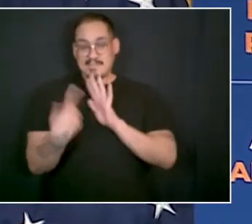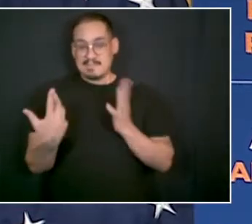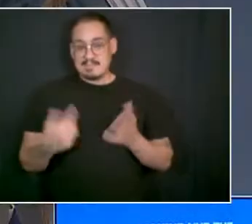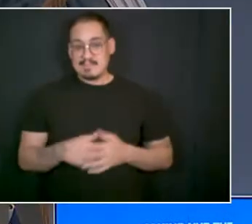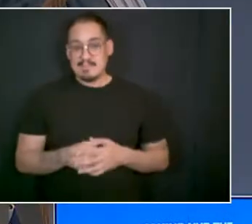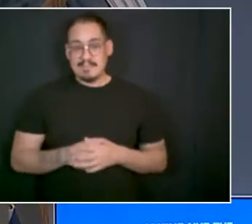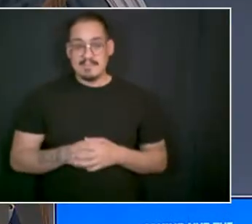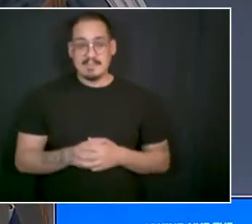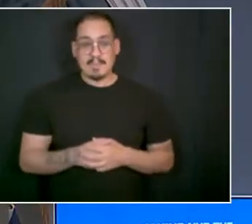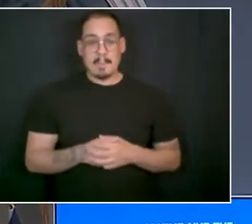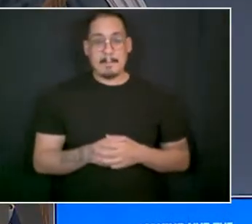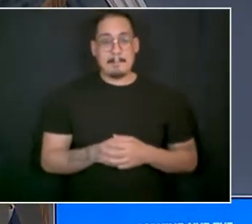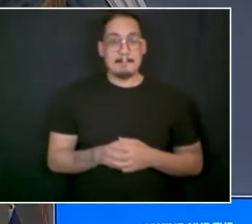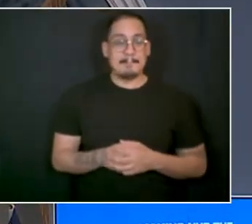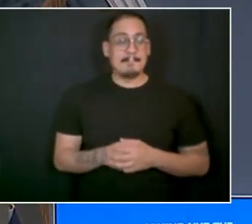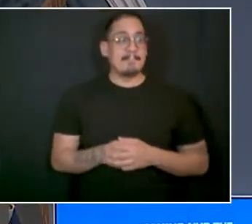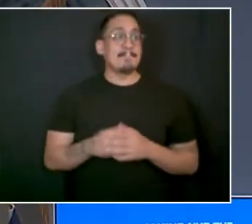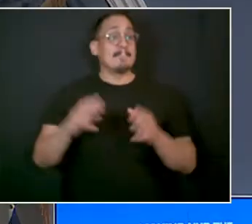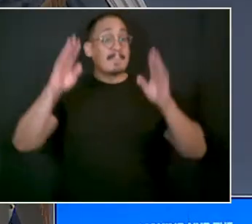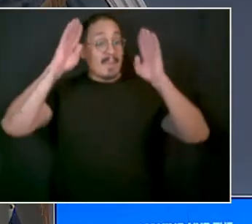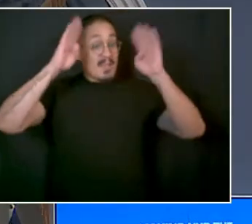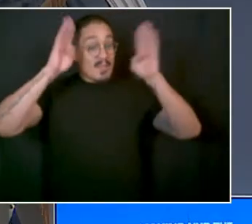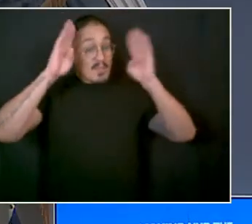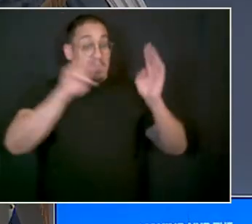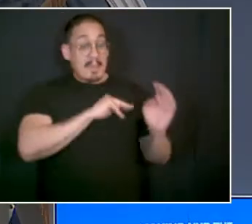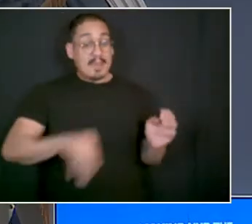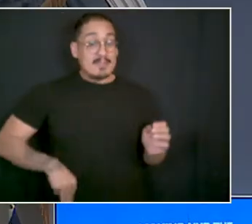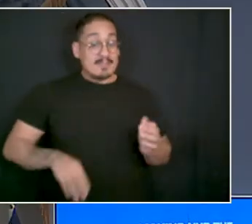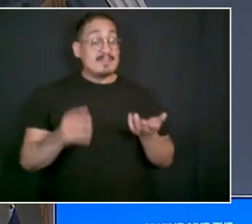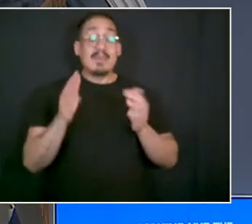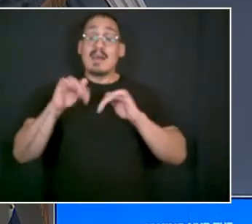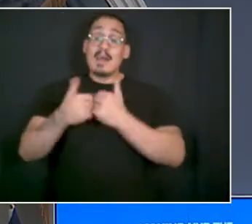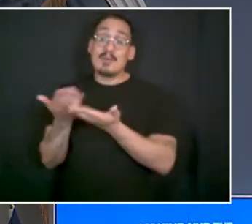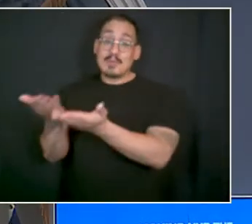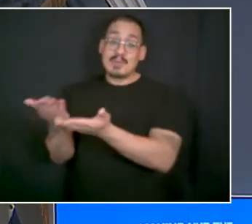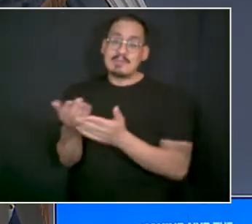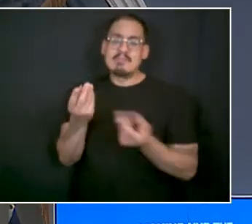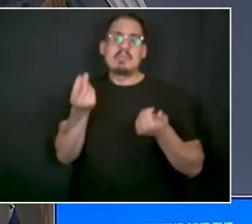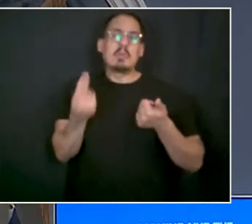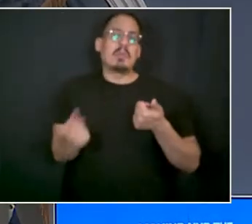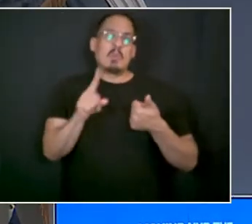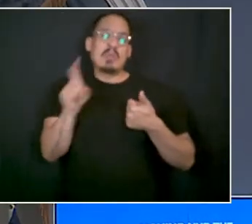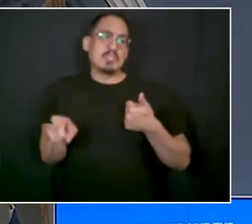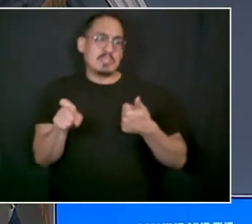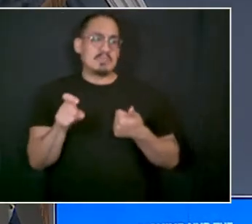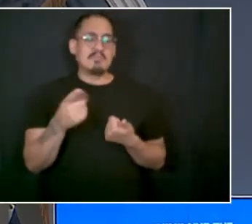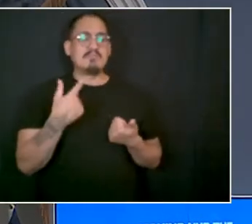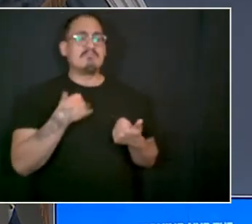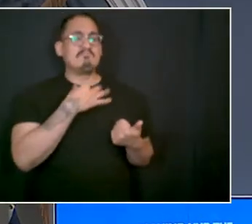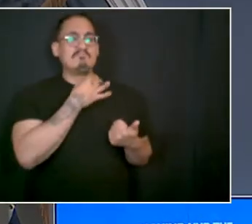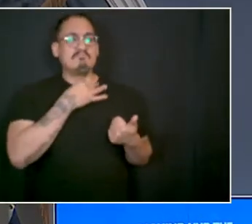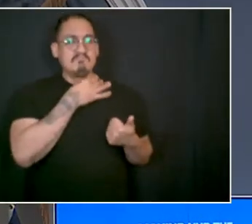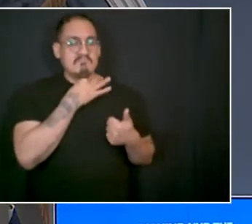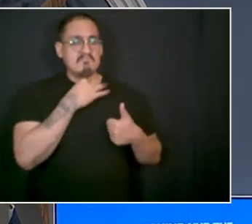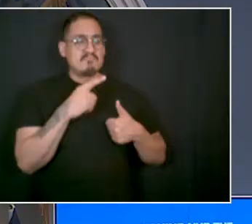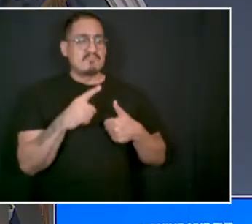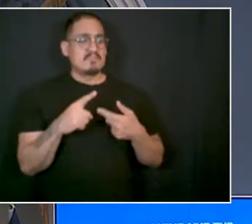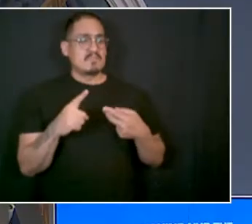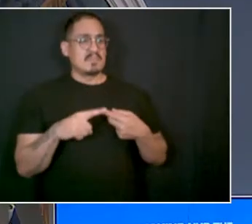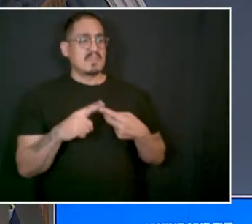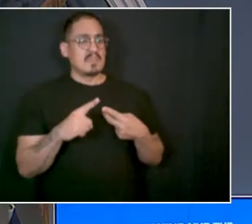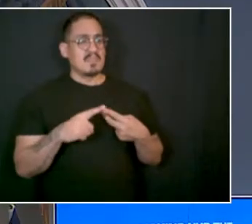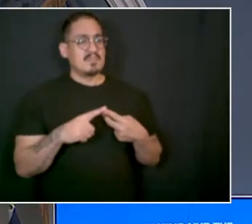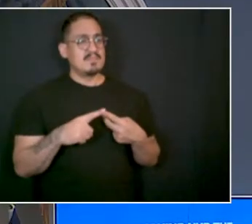Hi, Mr. Mayor. Good. How are you? Good. I had two questions. First, I was wondering if you could talk about your office's reluctance